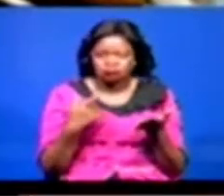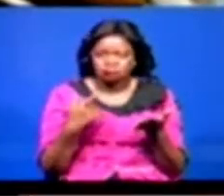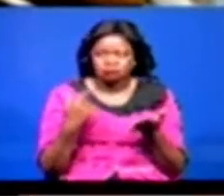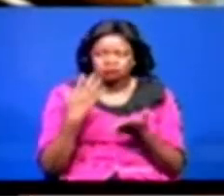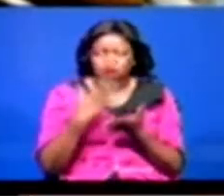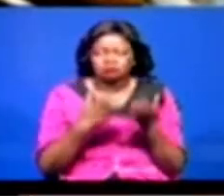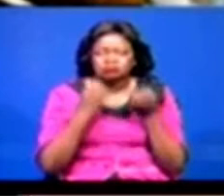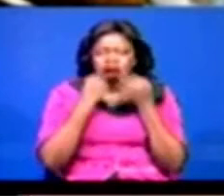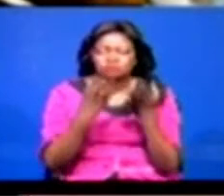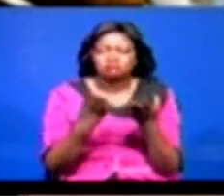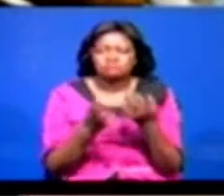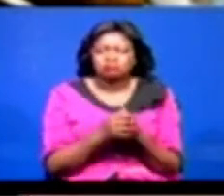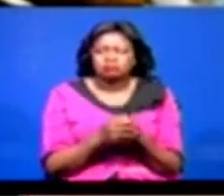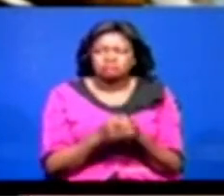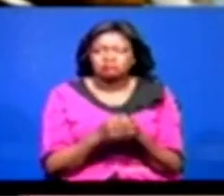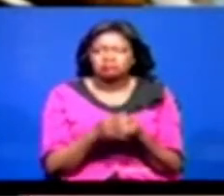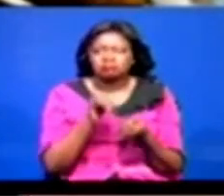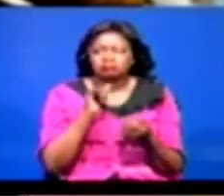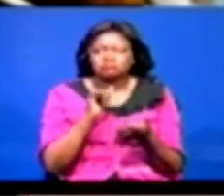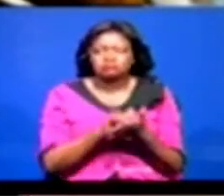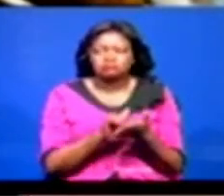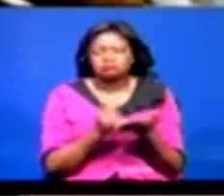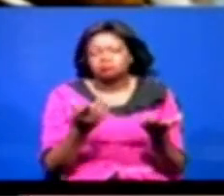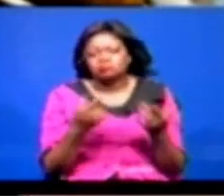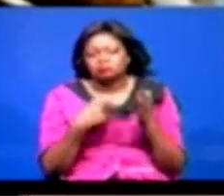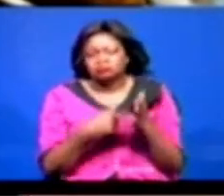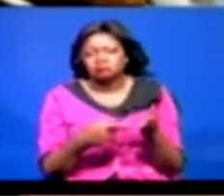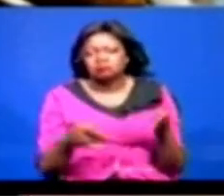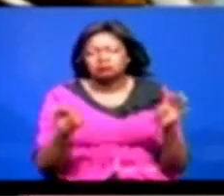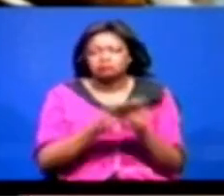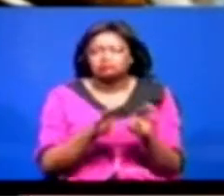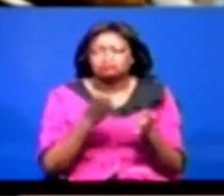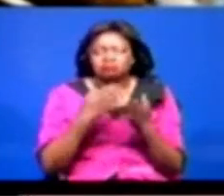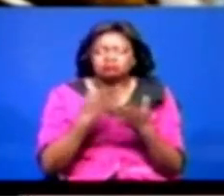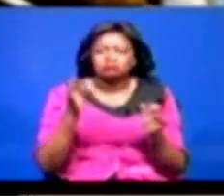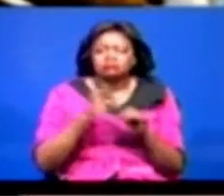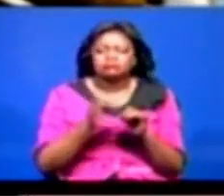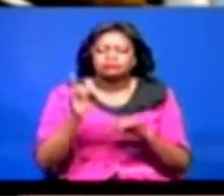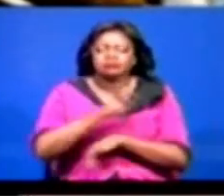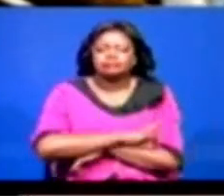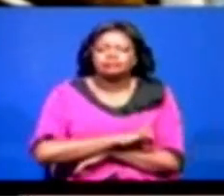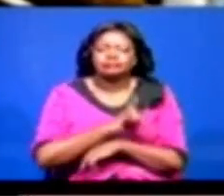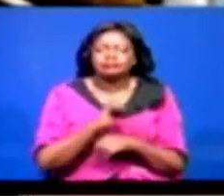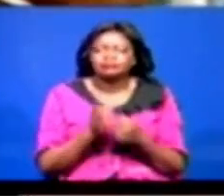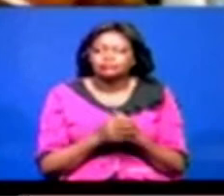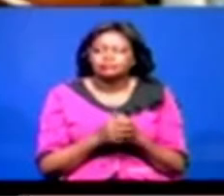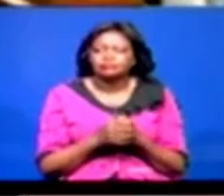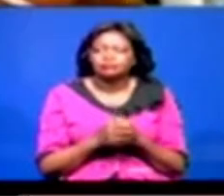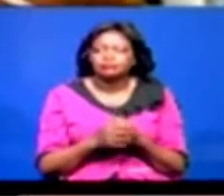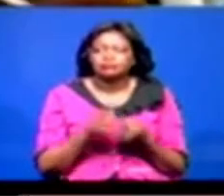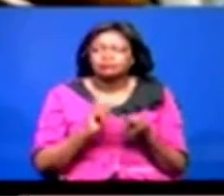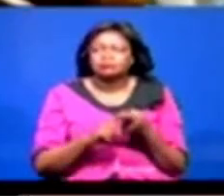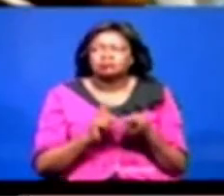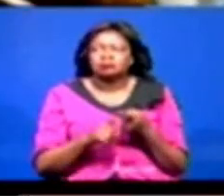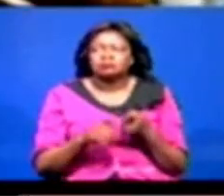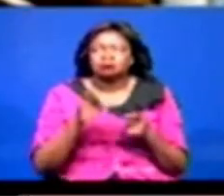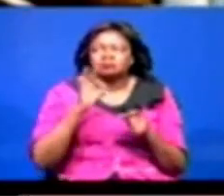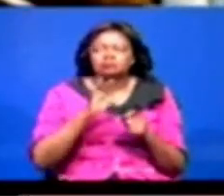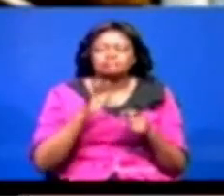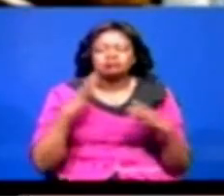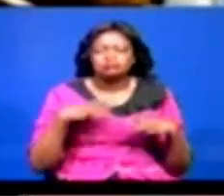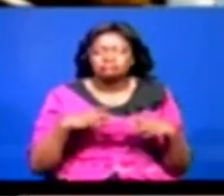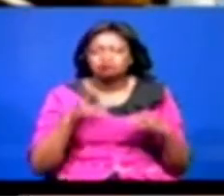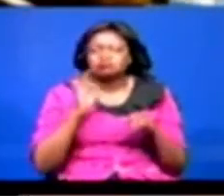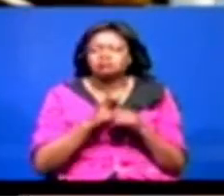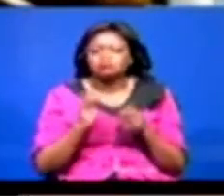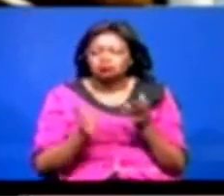is resident, close of business in any polling day. One of them is the question as to the voter turnout